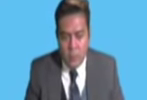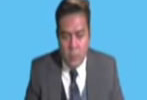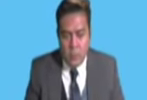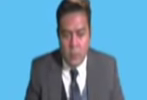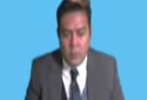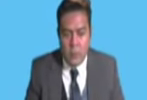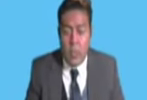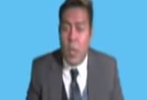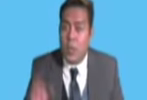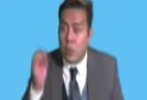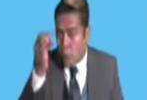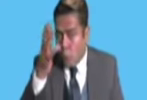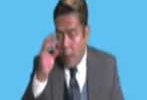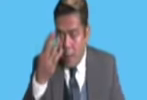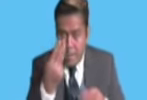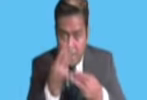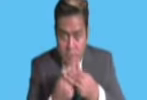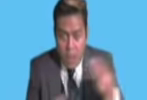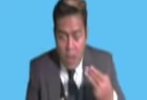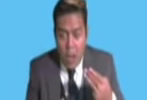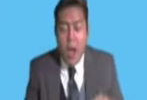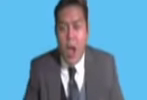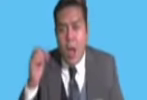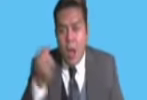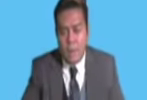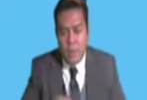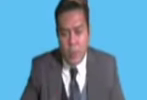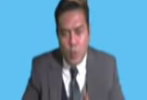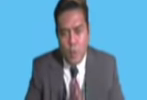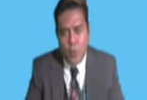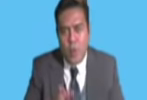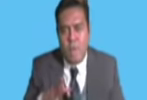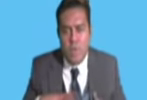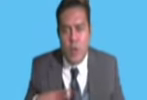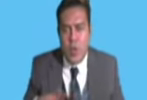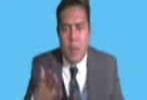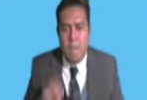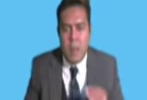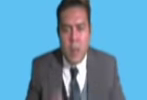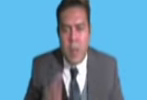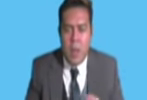Honorable Speaker, the Sodelpa government will review the free milk program